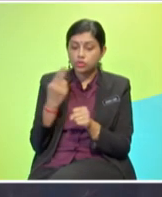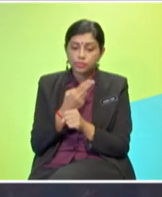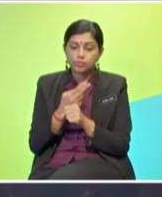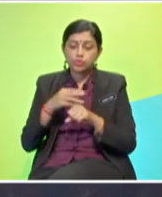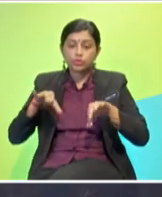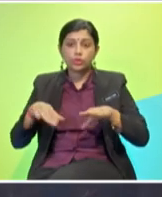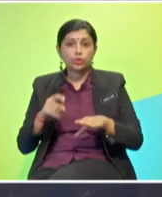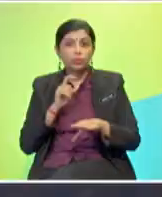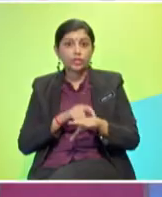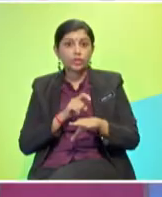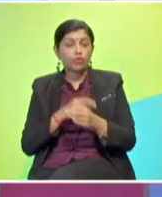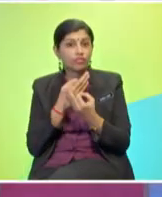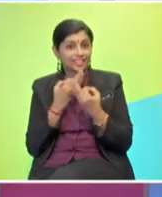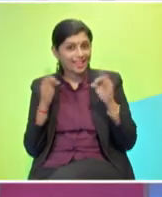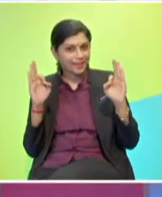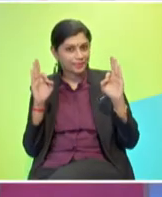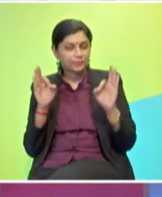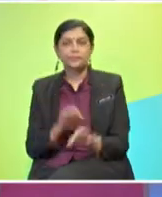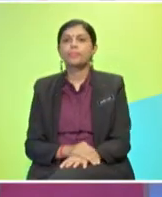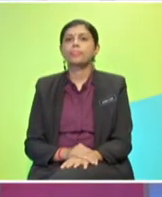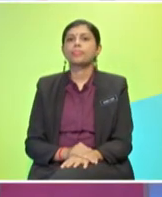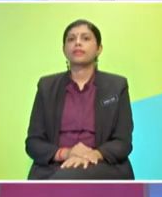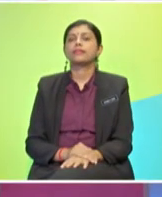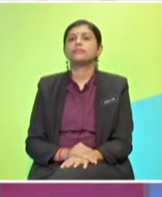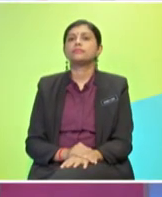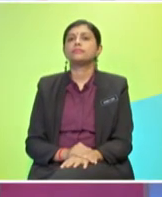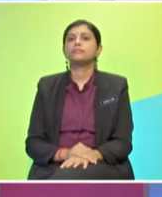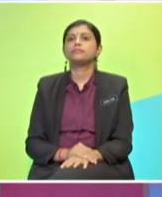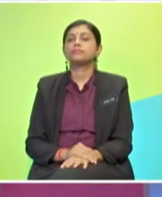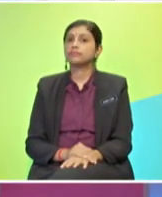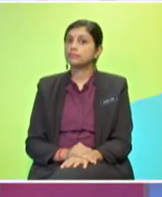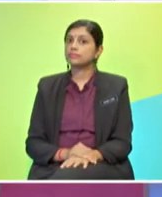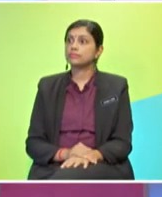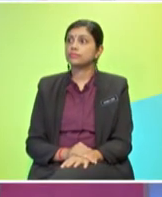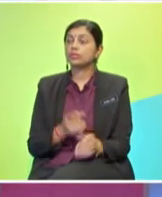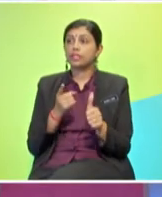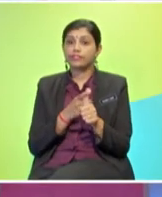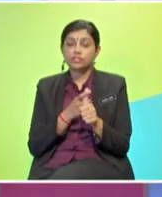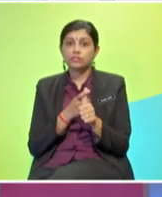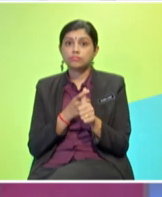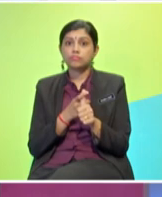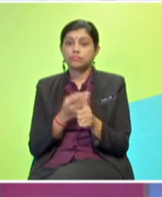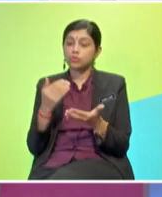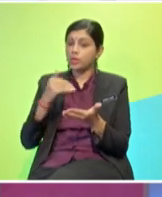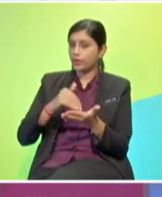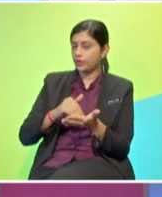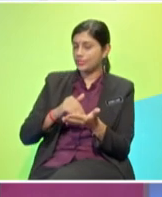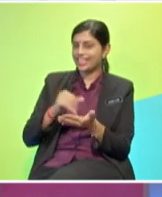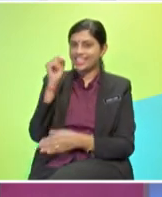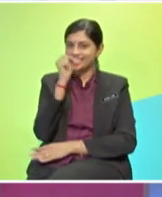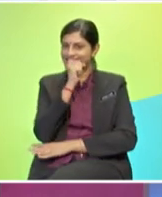learning? Okay. Before we proceed, okay. Why not, Irfan? Yes. Let's sing a song. Another song?